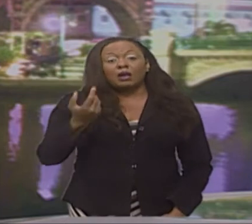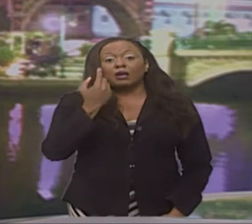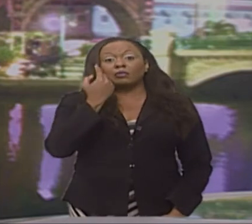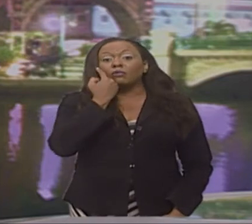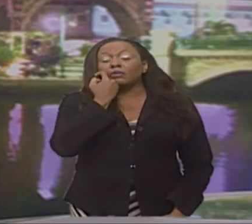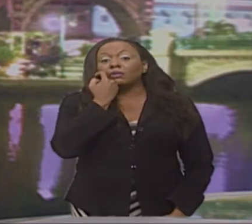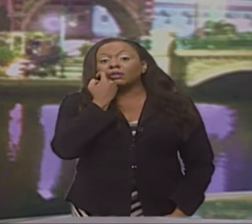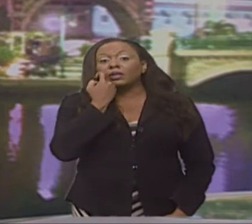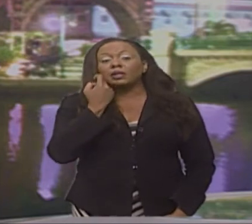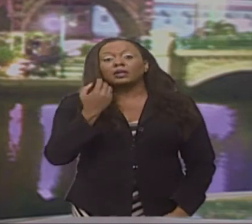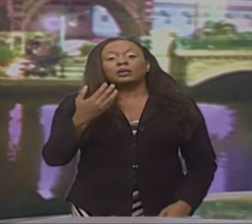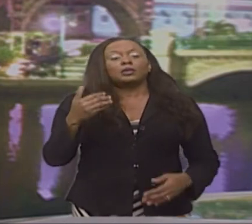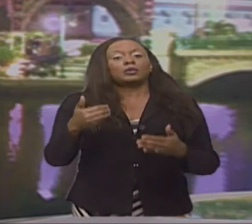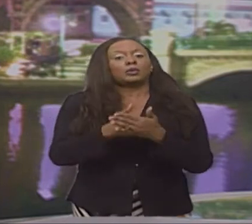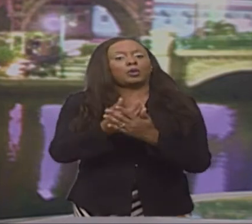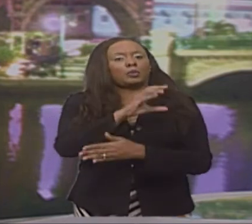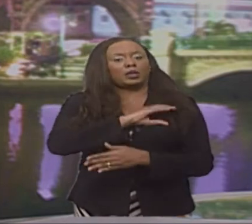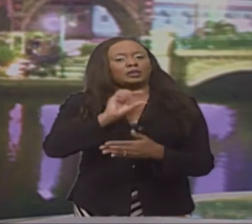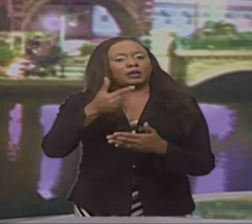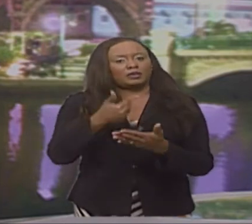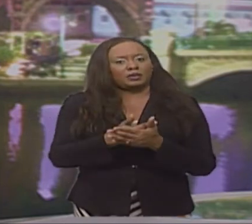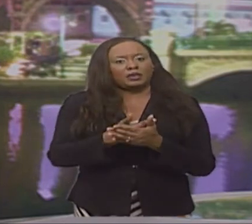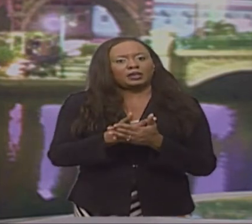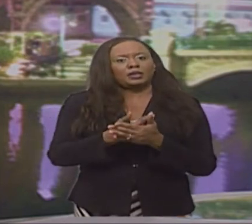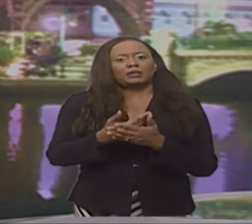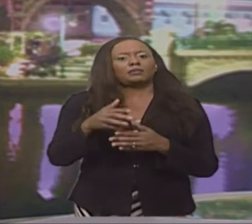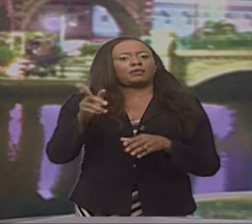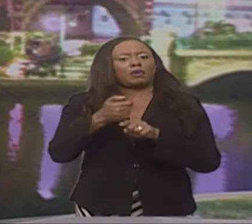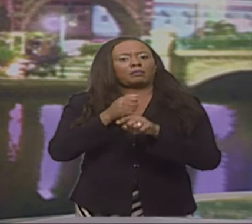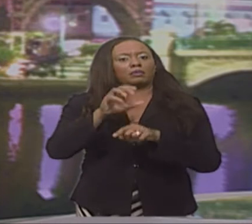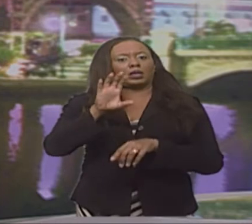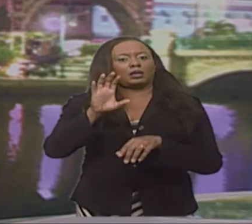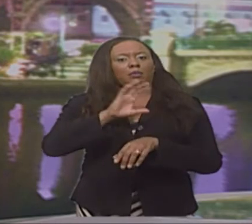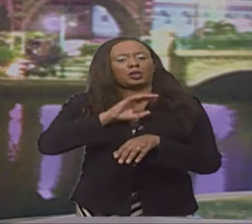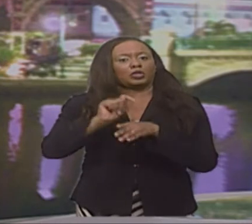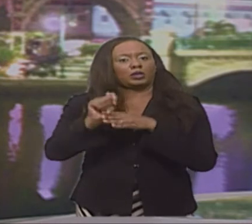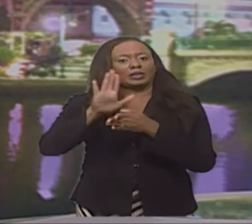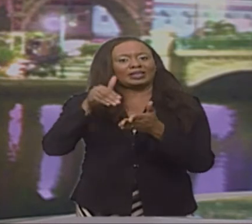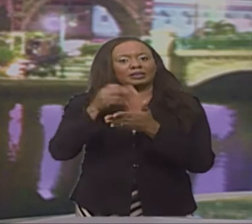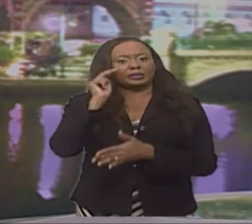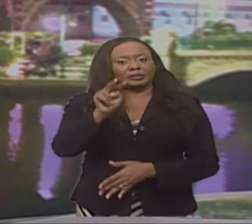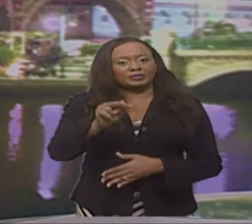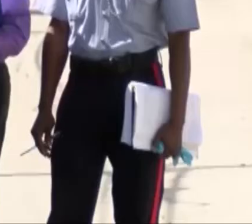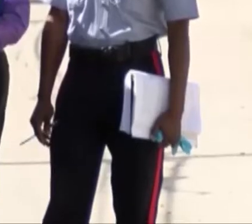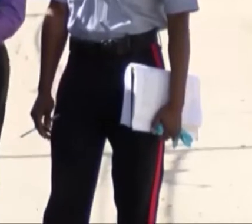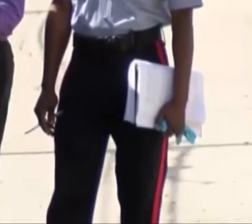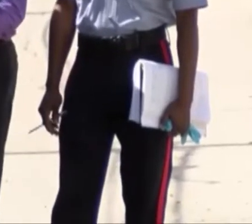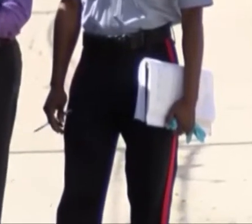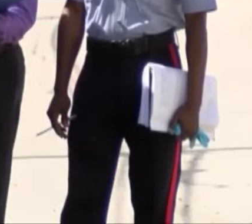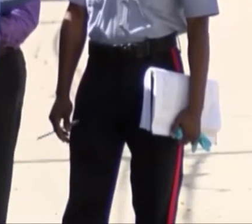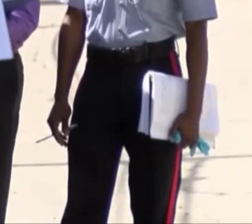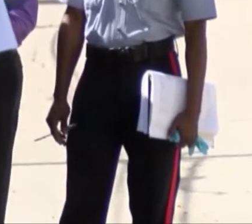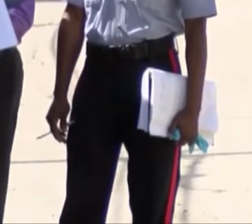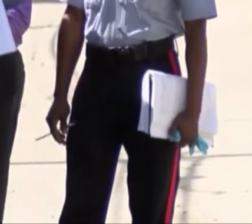to graduate from the Regional Police Training Center. Or Sharika Griffith has that story. Police officers today are